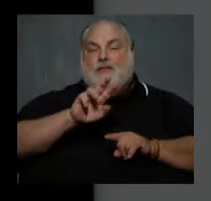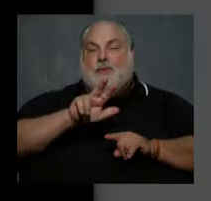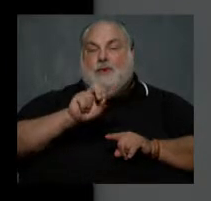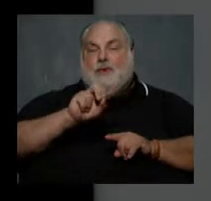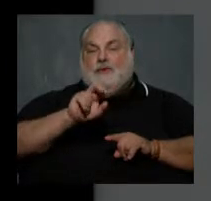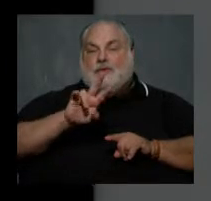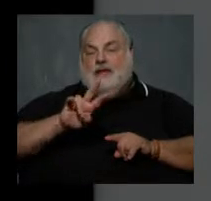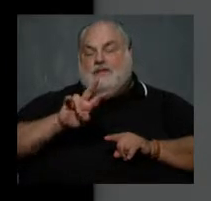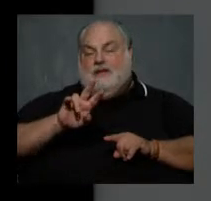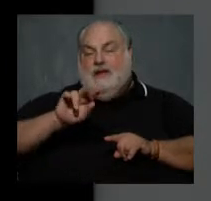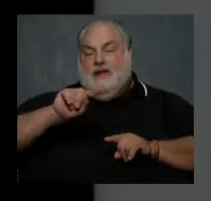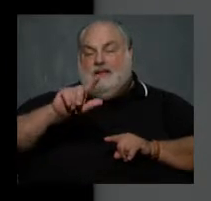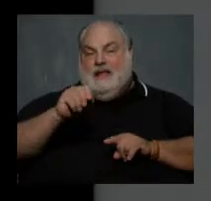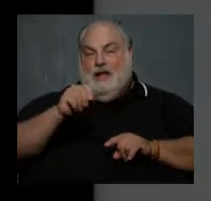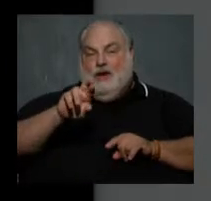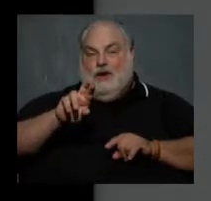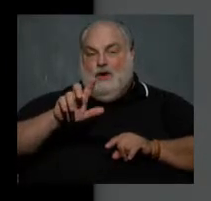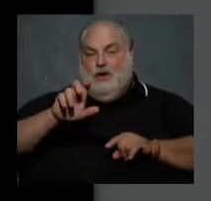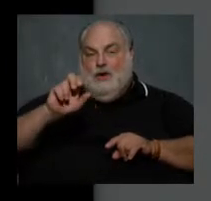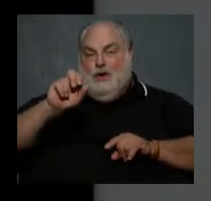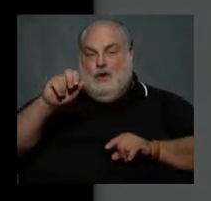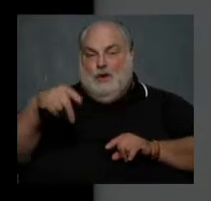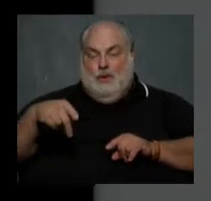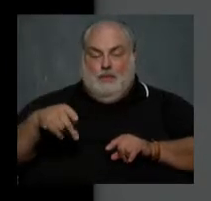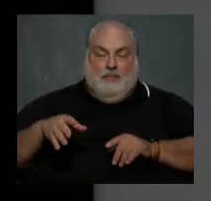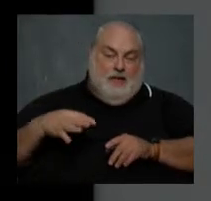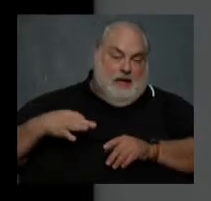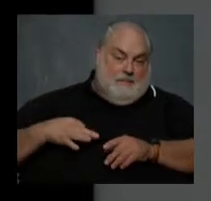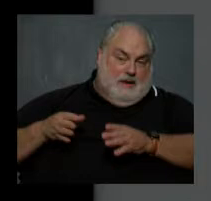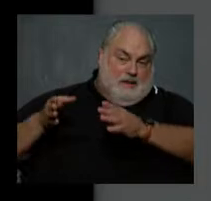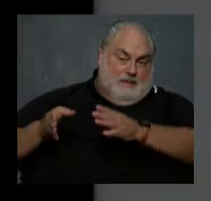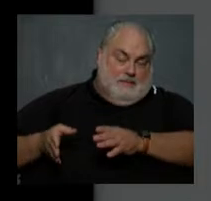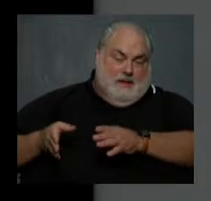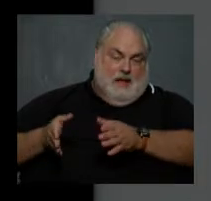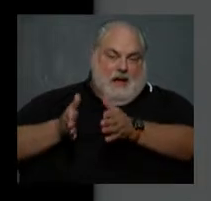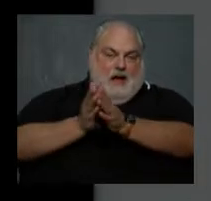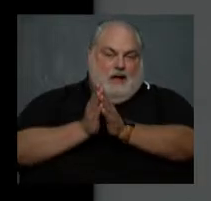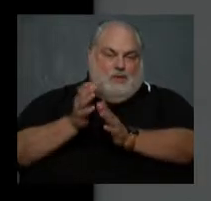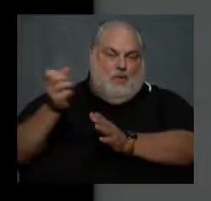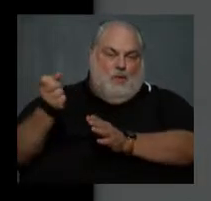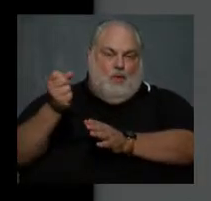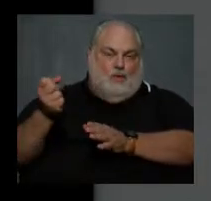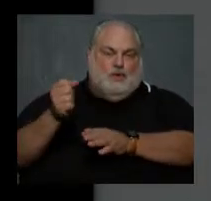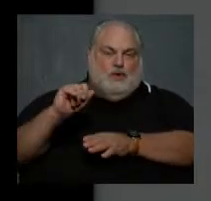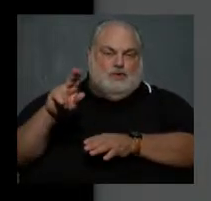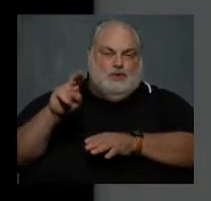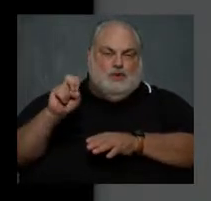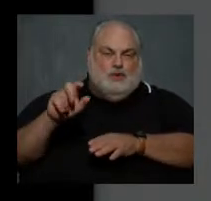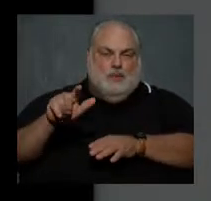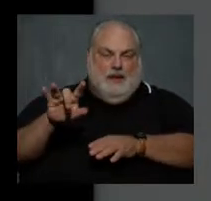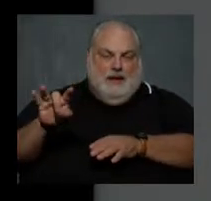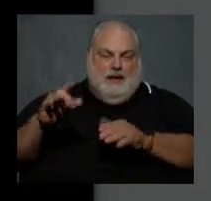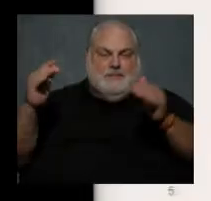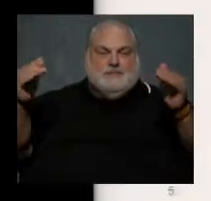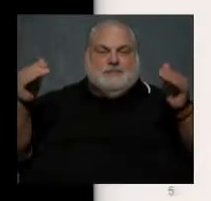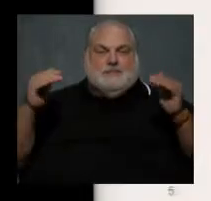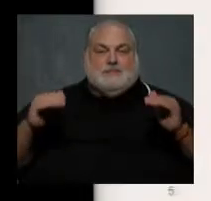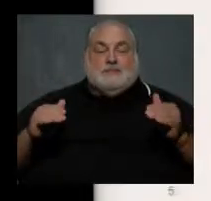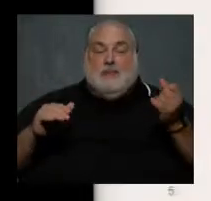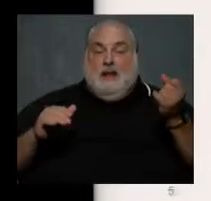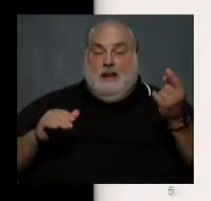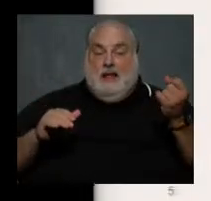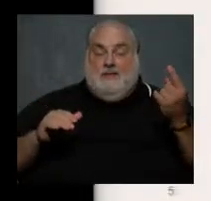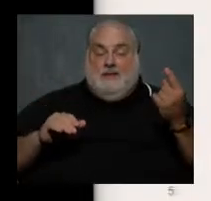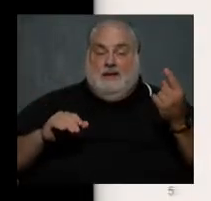submitted a request on May 1, 2018, requesting deferral of this item to the June 28, 2018 public hearing. Item number